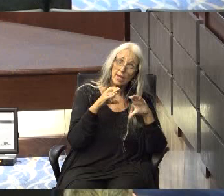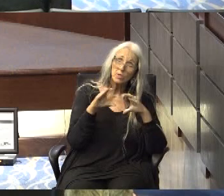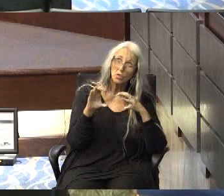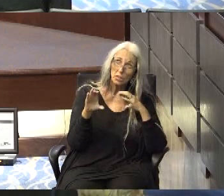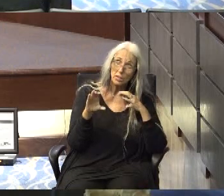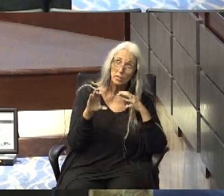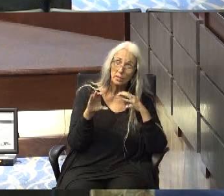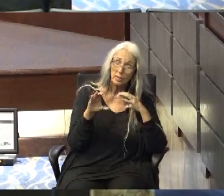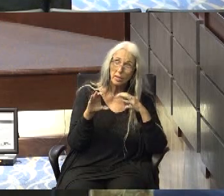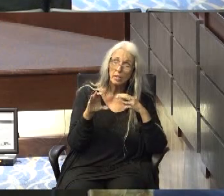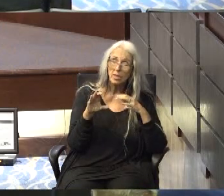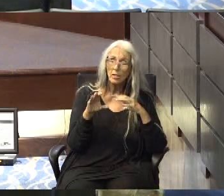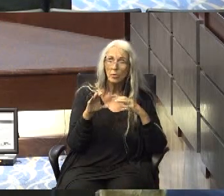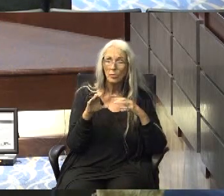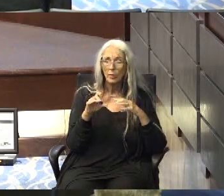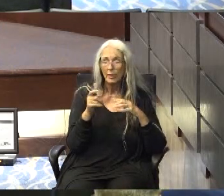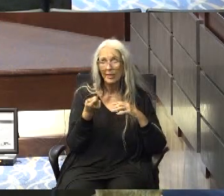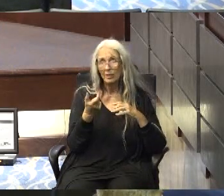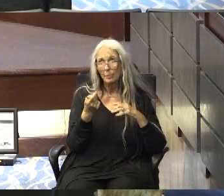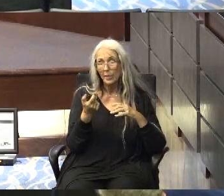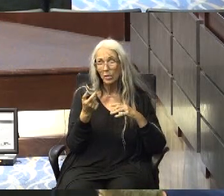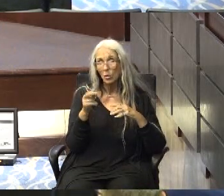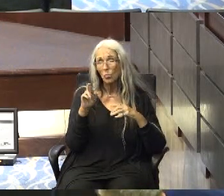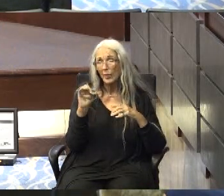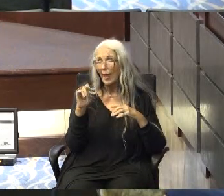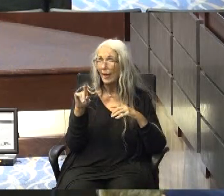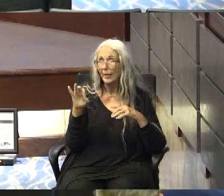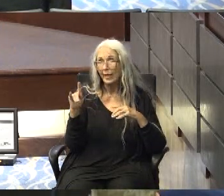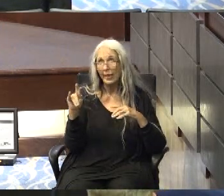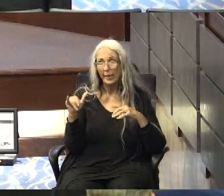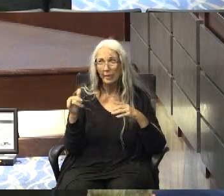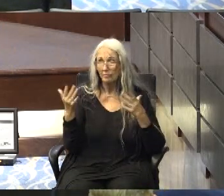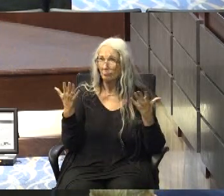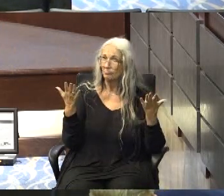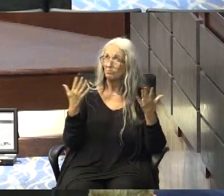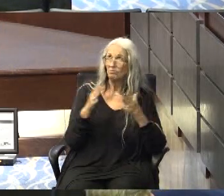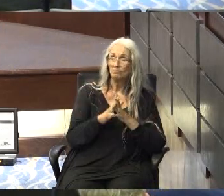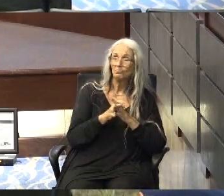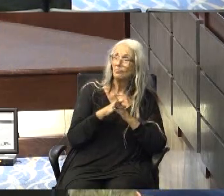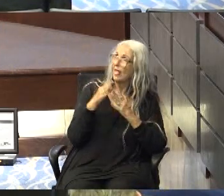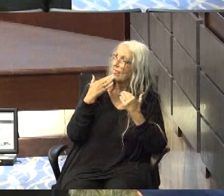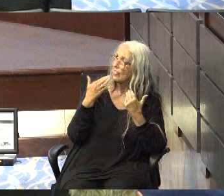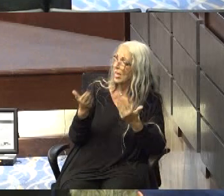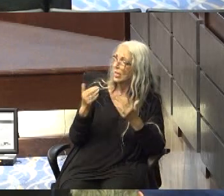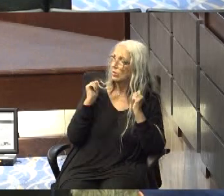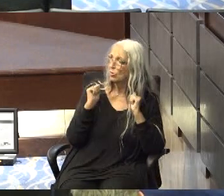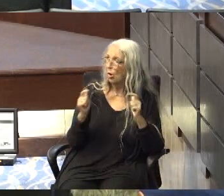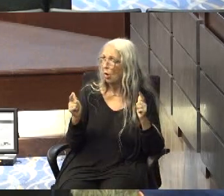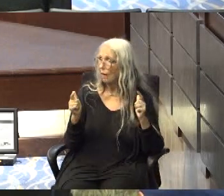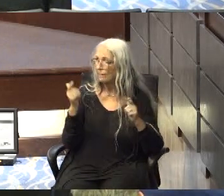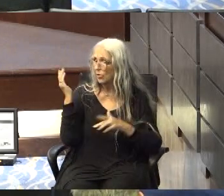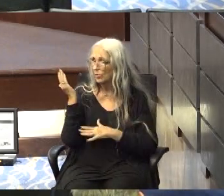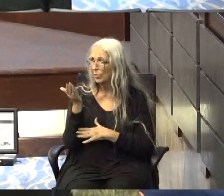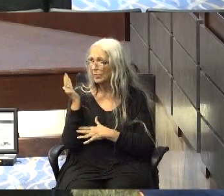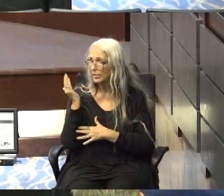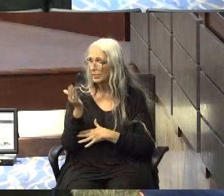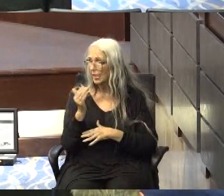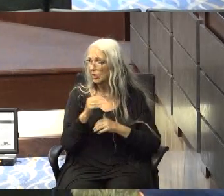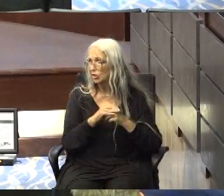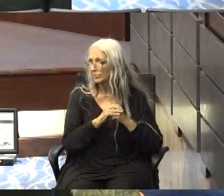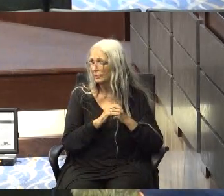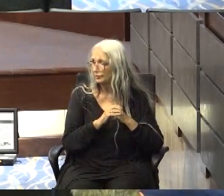to a piece of reality with where we're out there right now. Thank you all for the presentation.